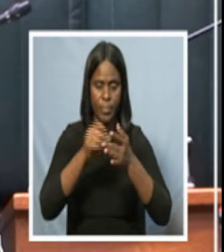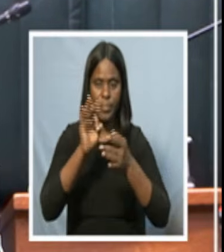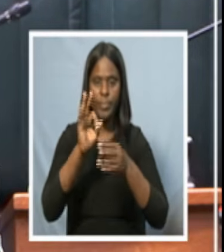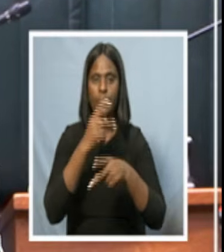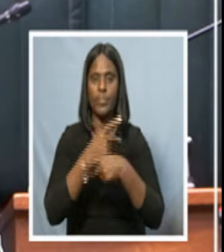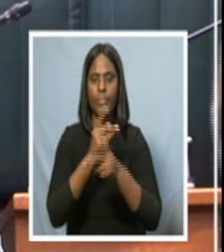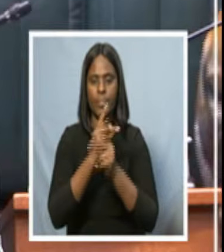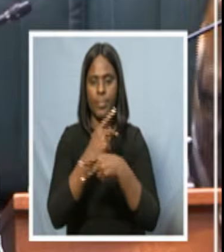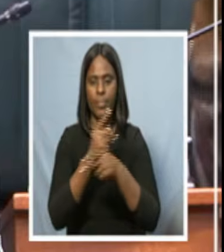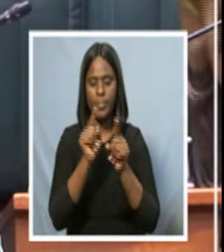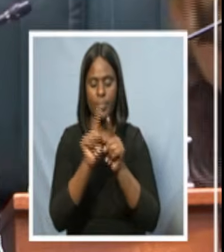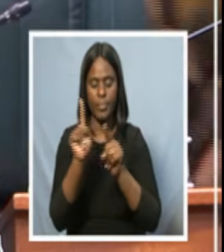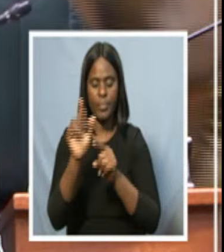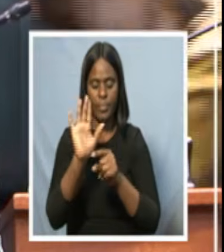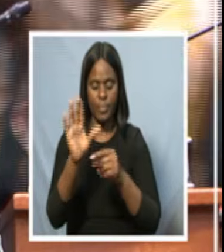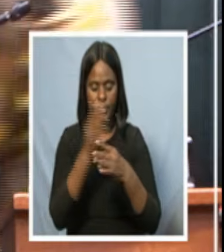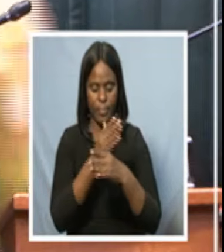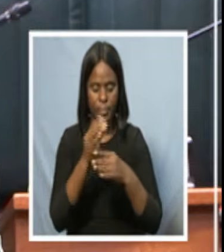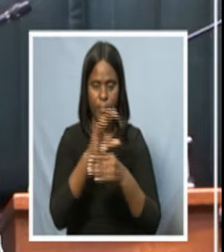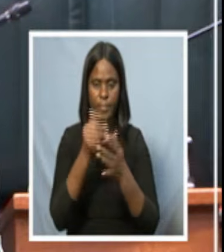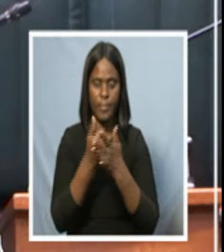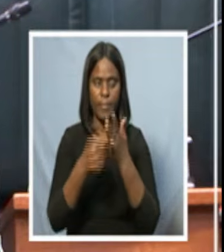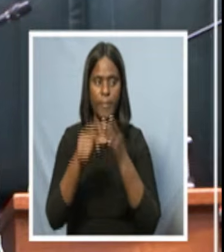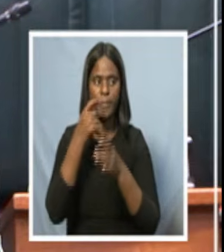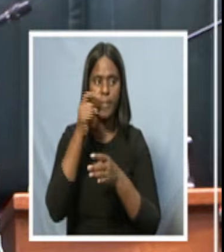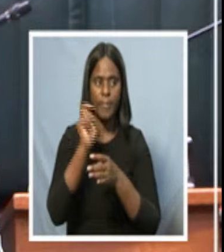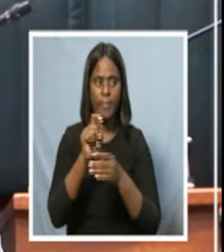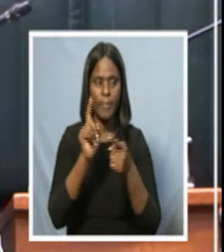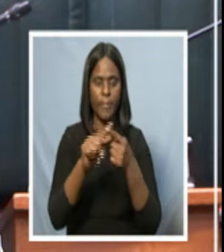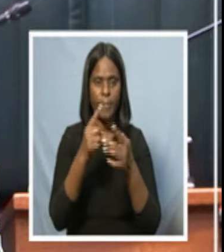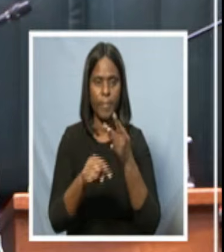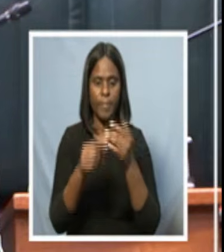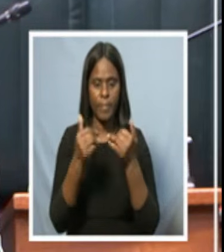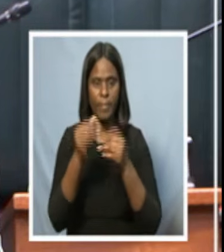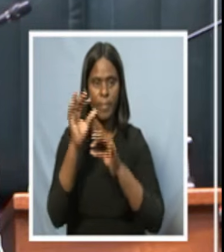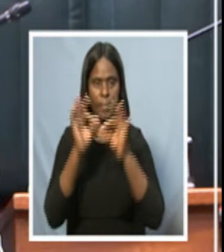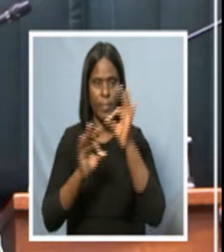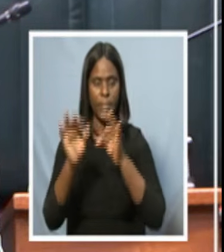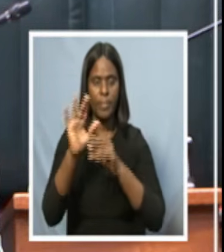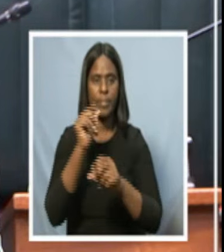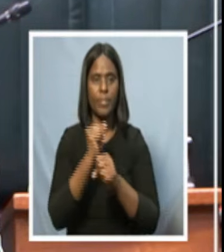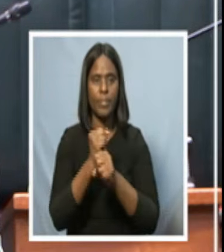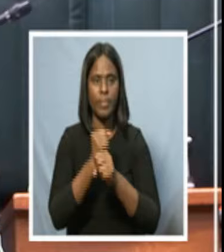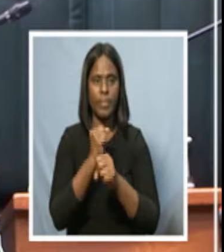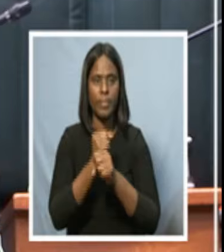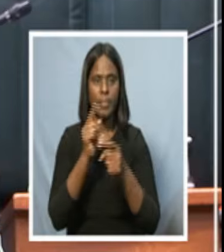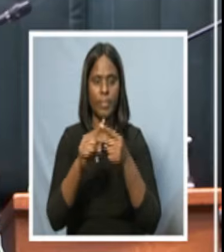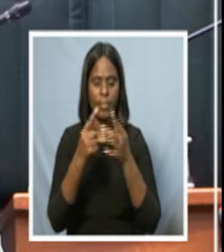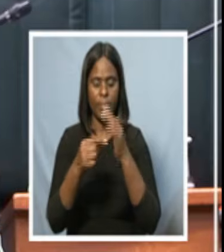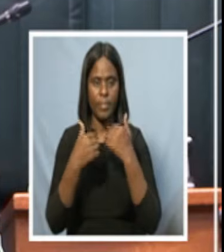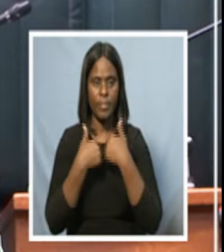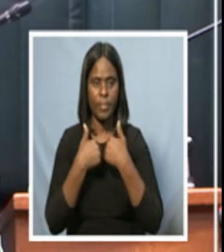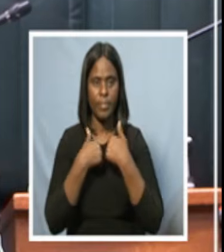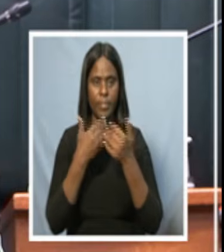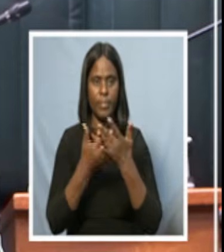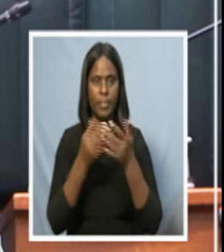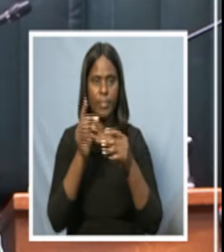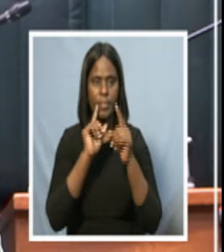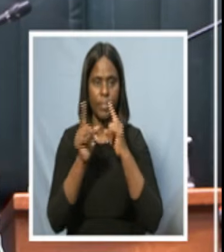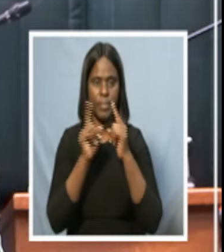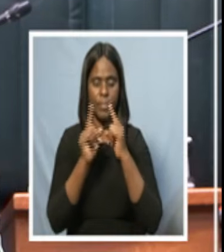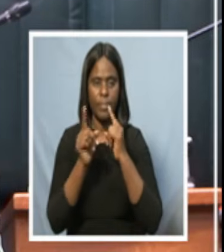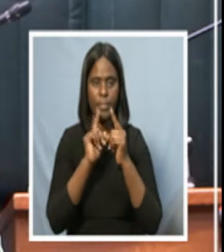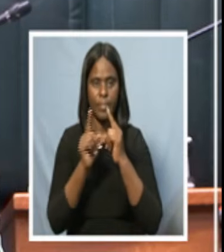production as businesses are compelled to adjust their operations to accommodate these